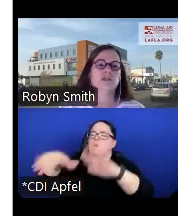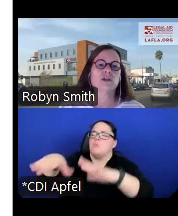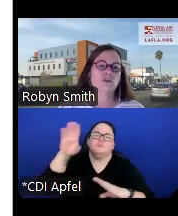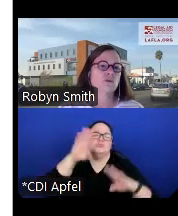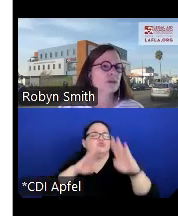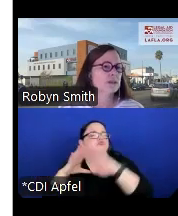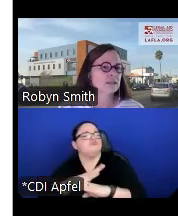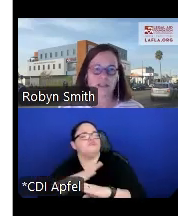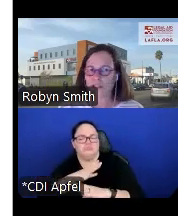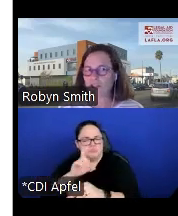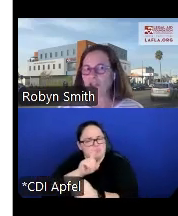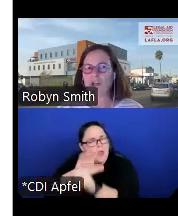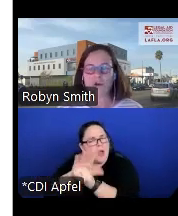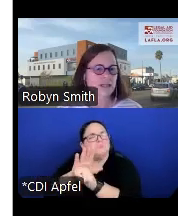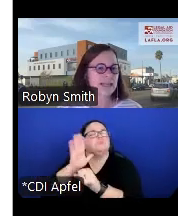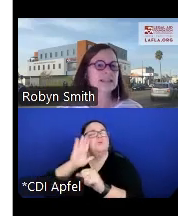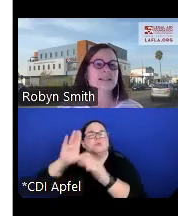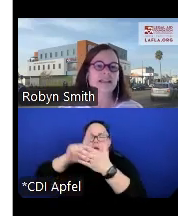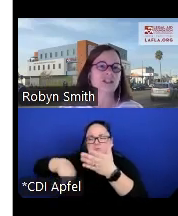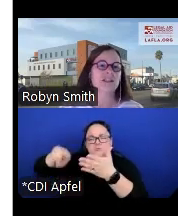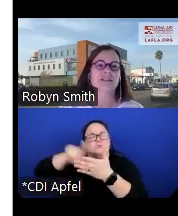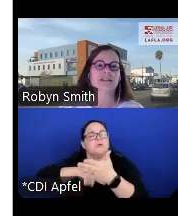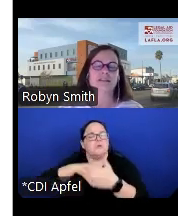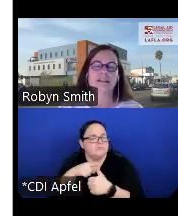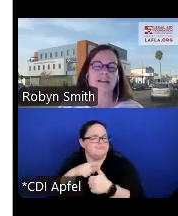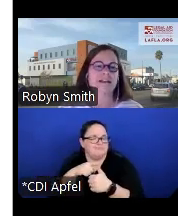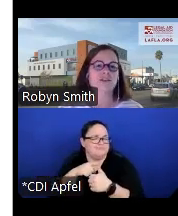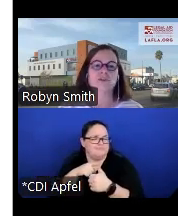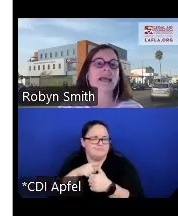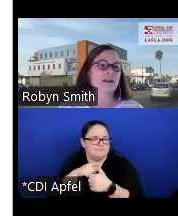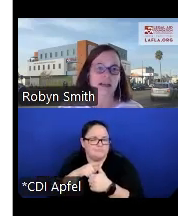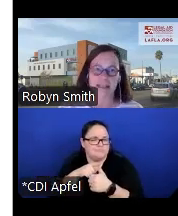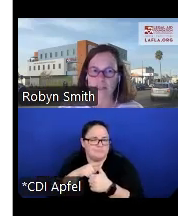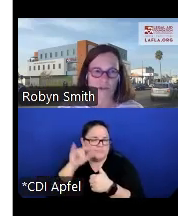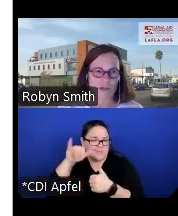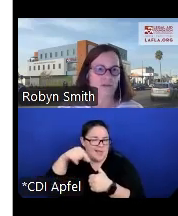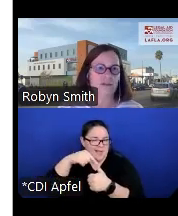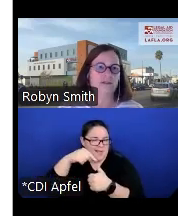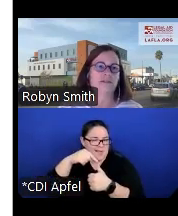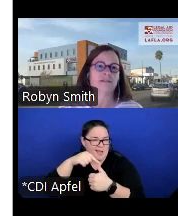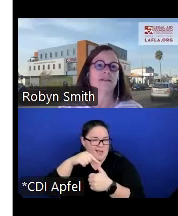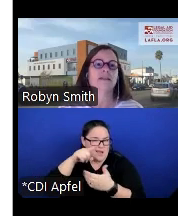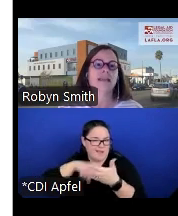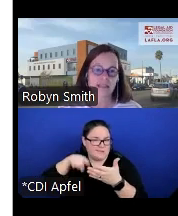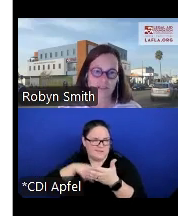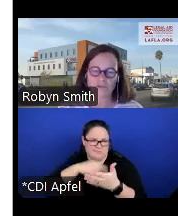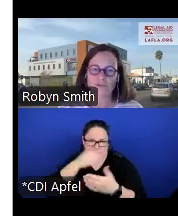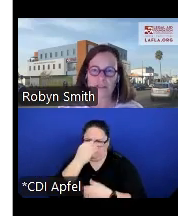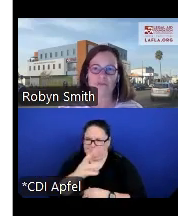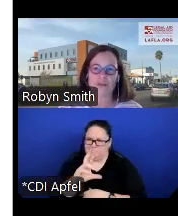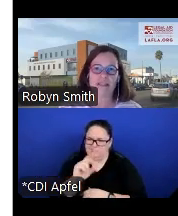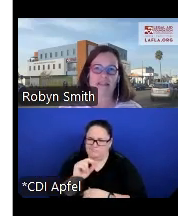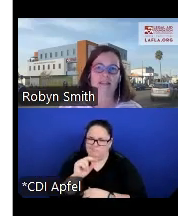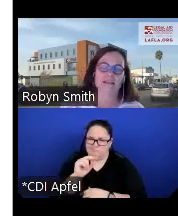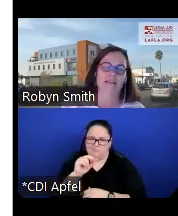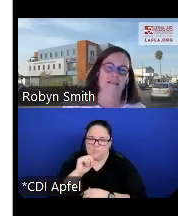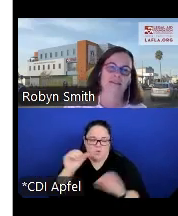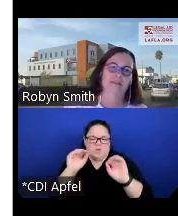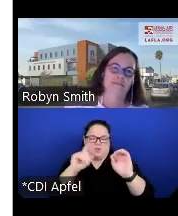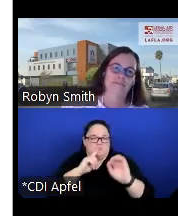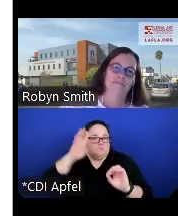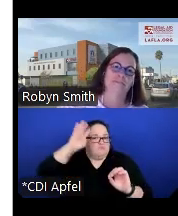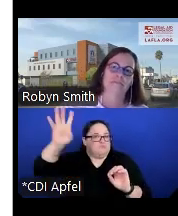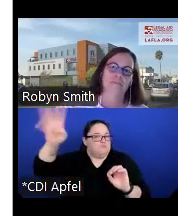There is no such loan cancellation. You cannot get your loans canceled for this reason.